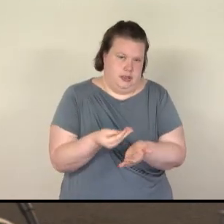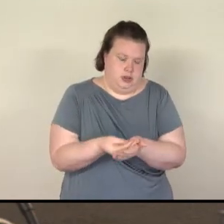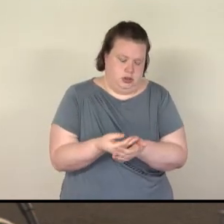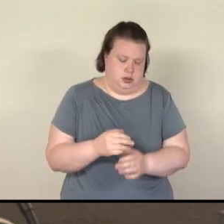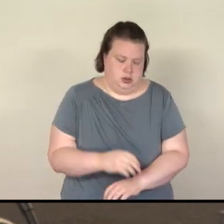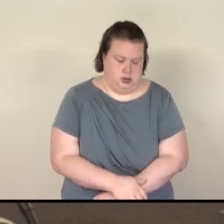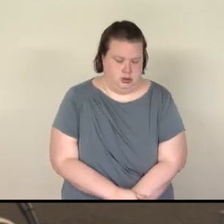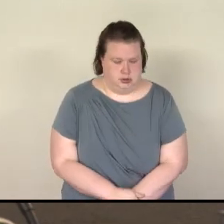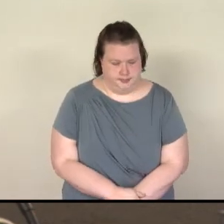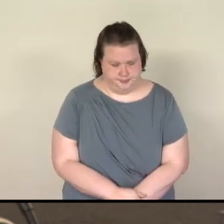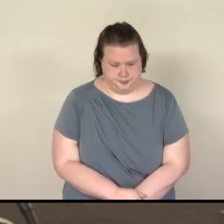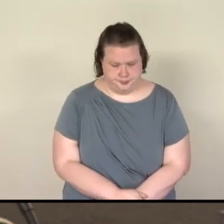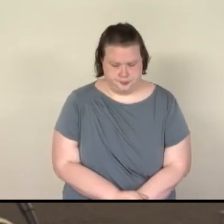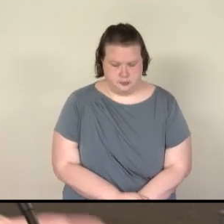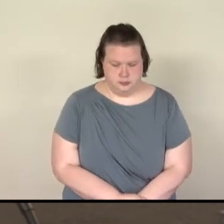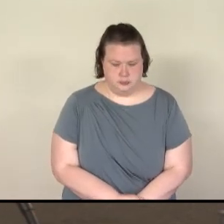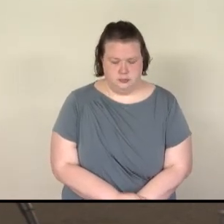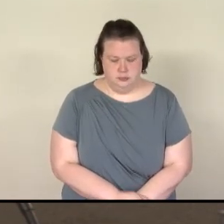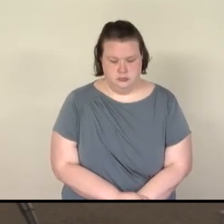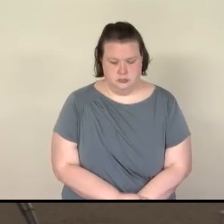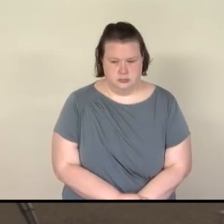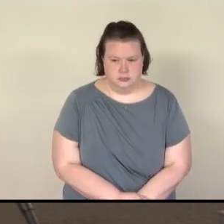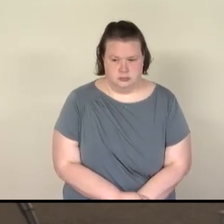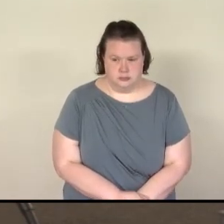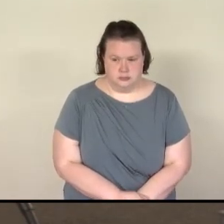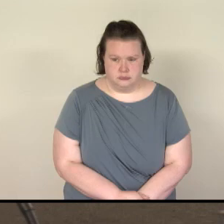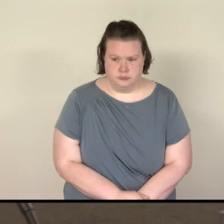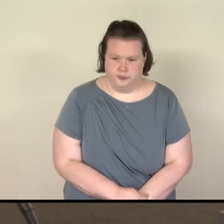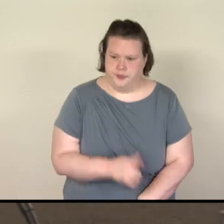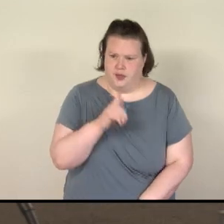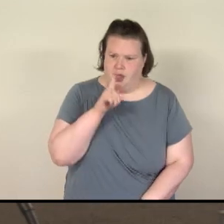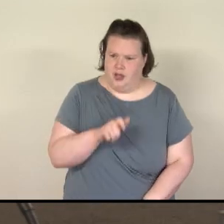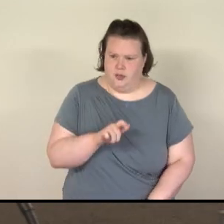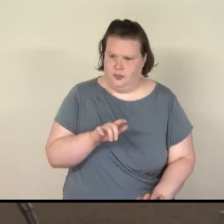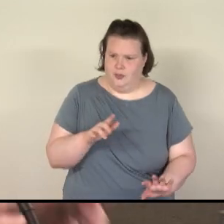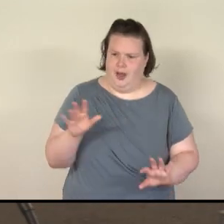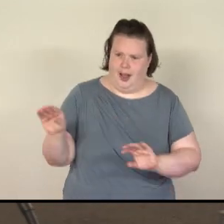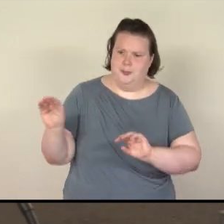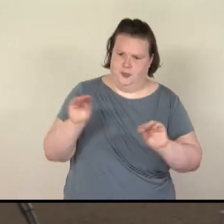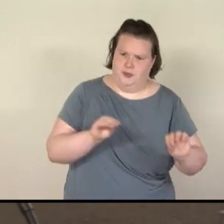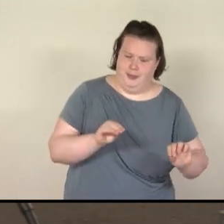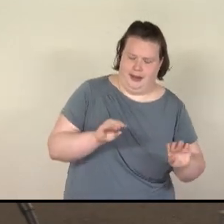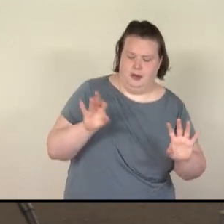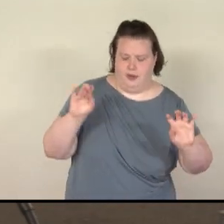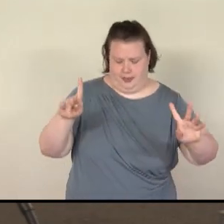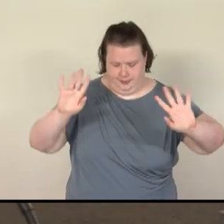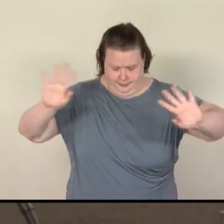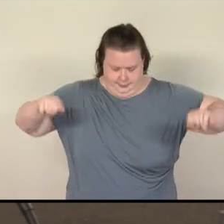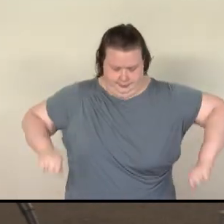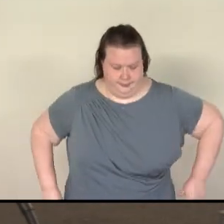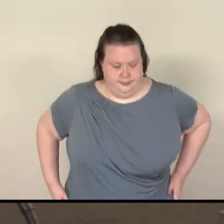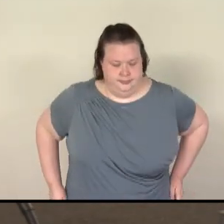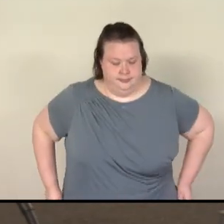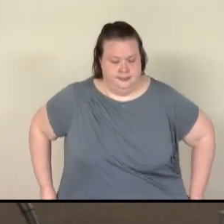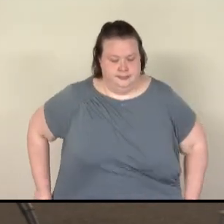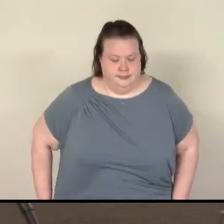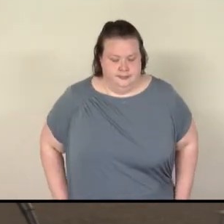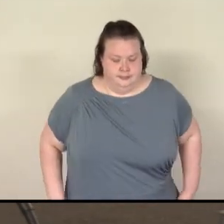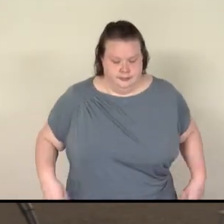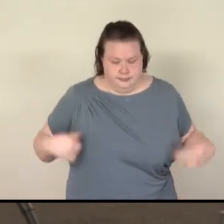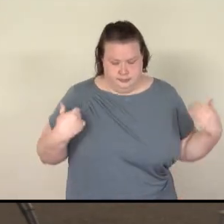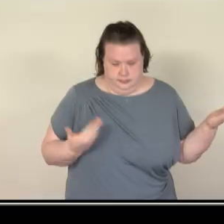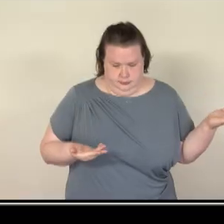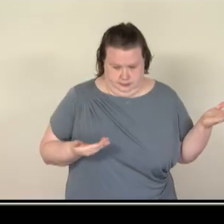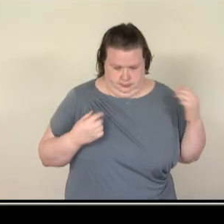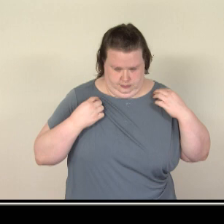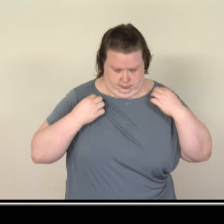picture. So, oh no, I'm not going to have to go out of order. I did move this one back. Anyway, so here we are. This